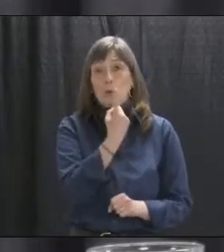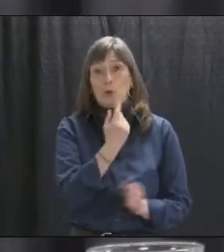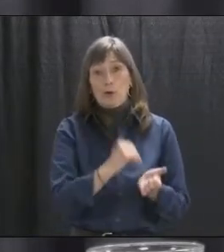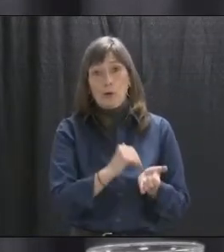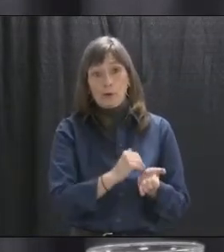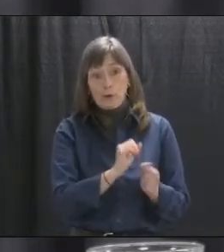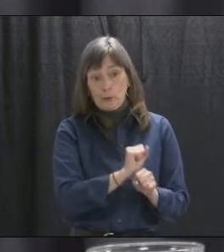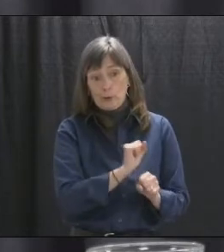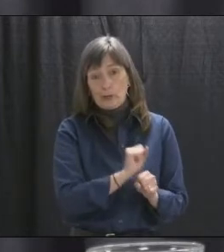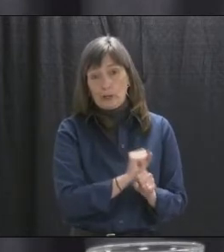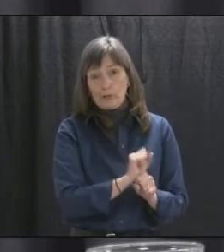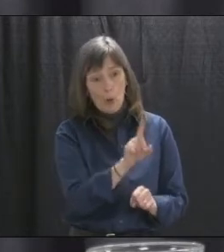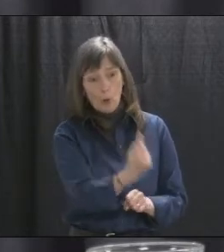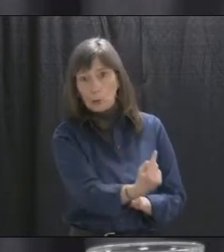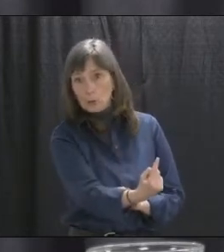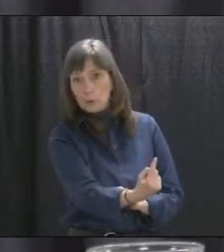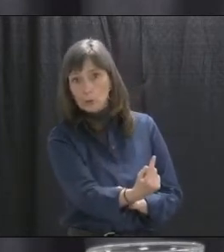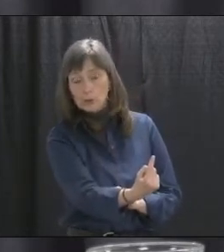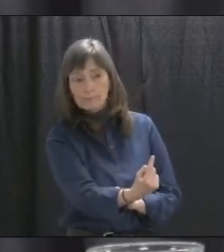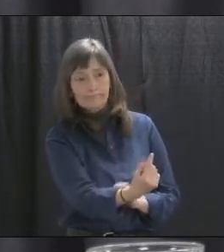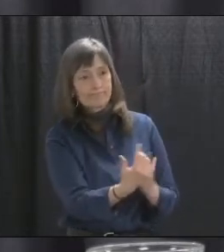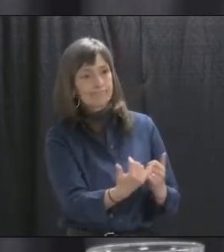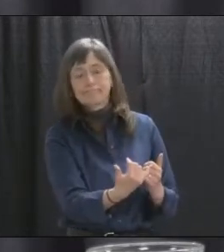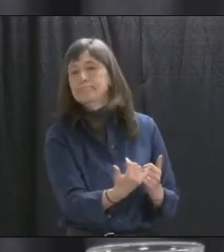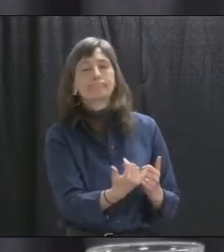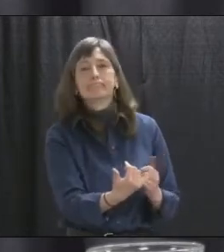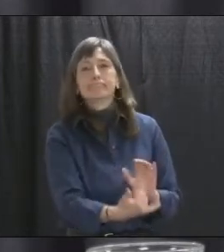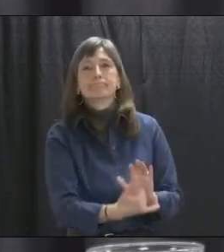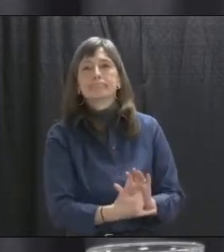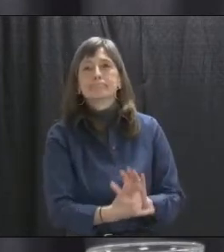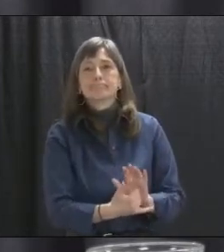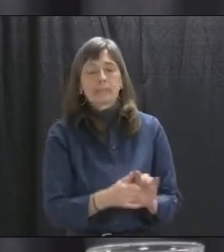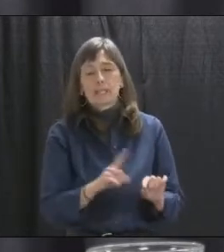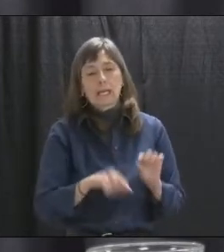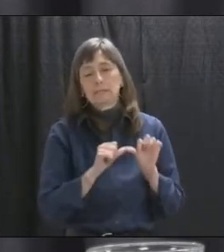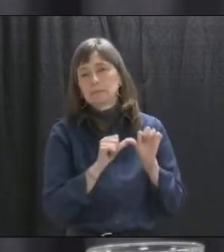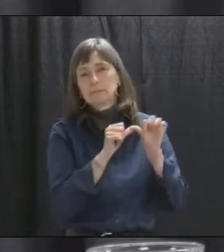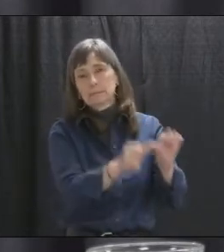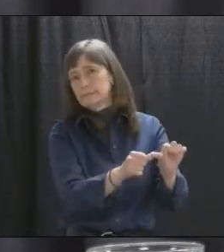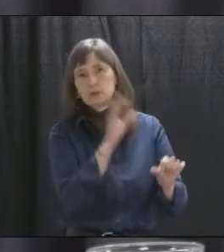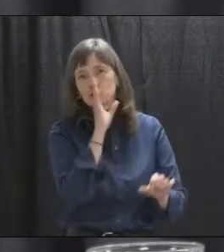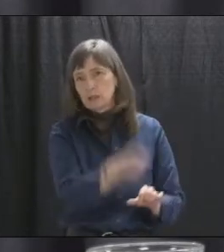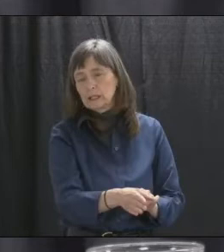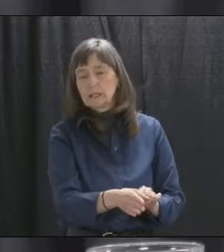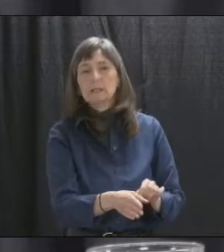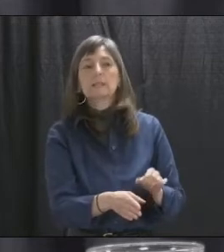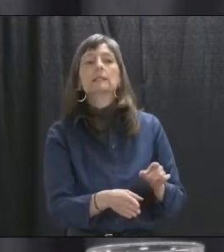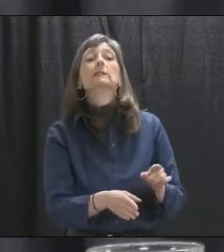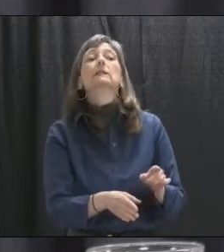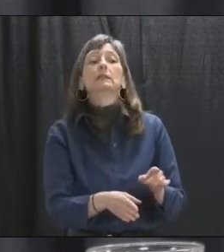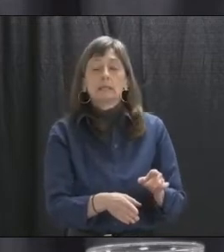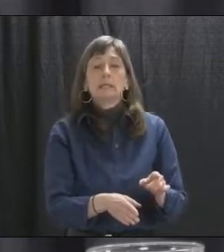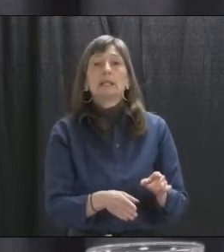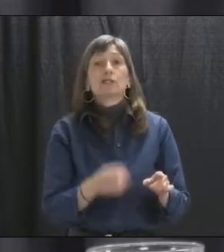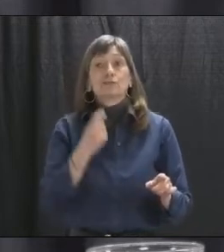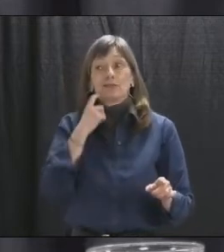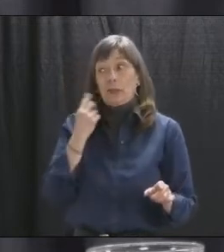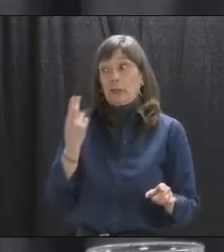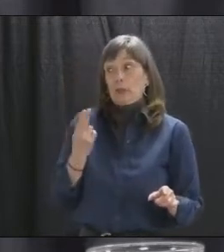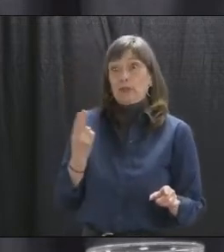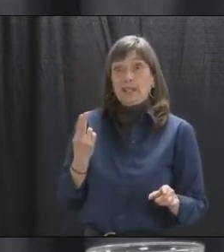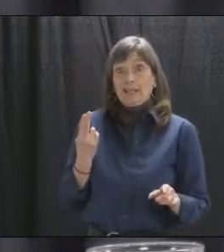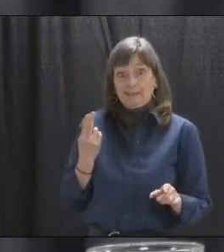down there, and that's no longer possible for that individual to continue. Discovery was made on Thursday